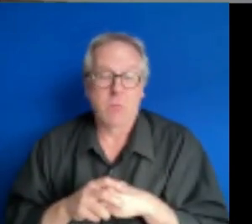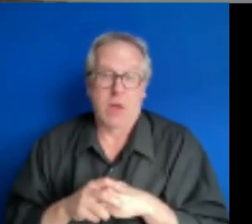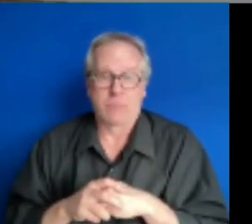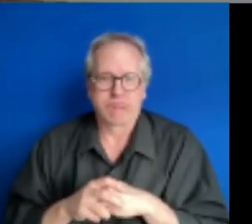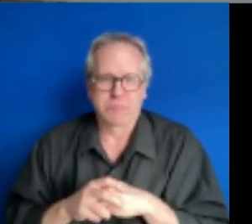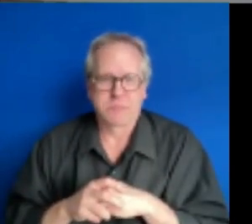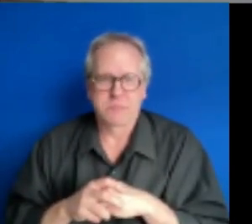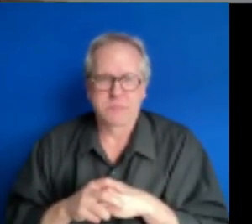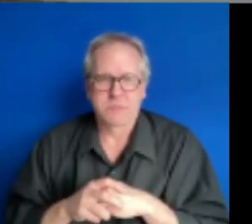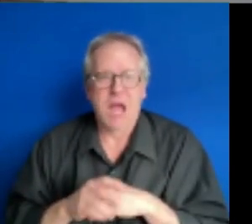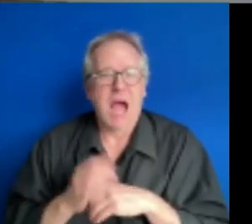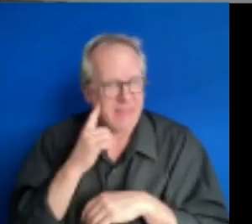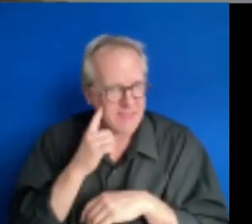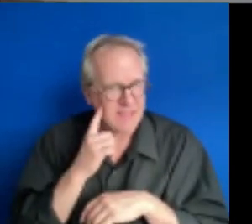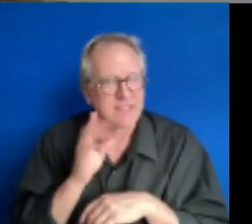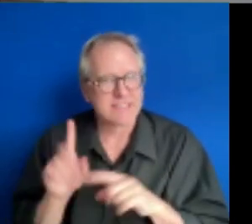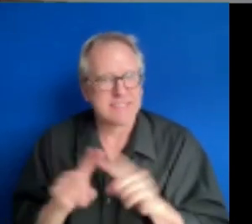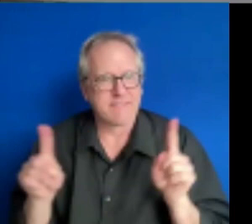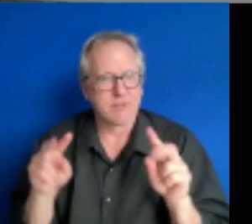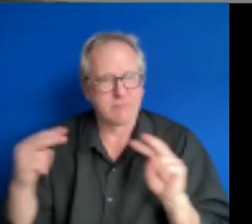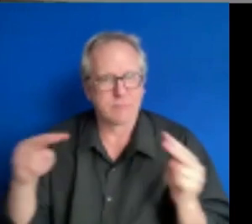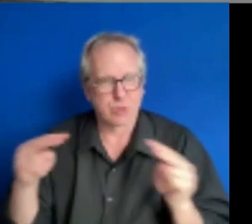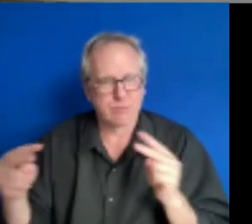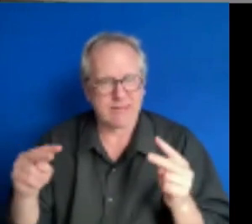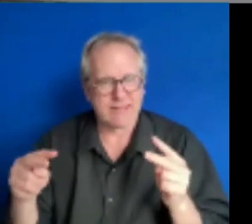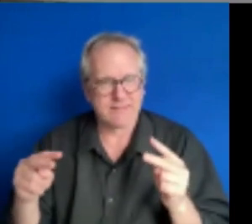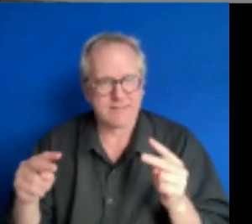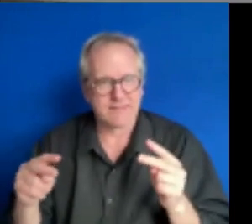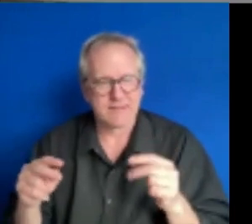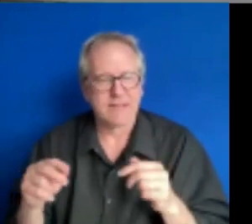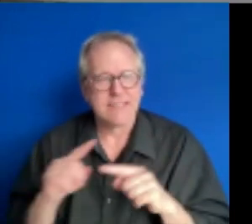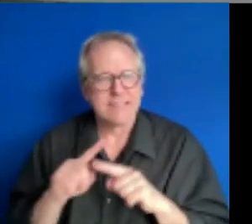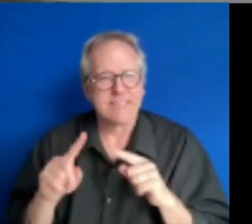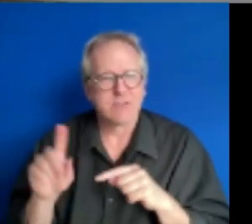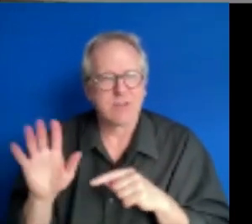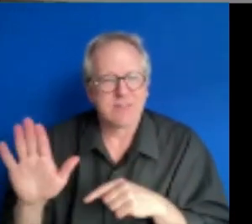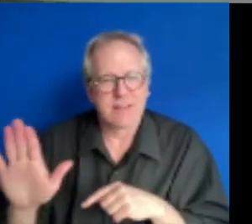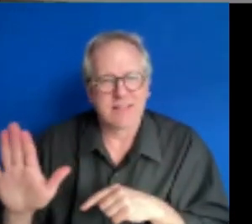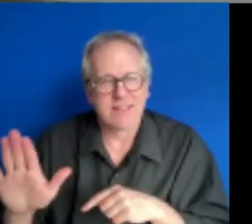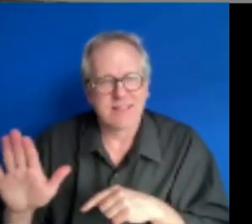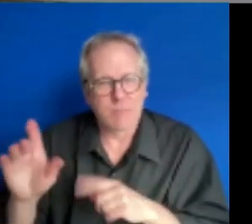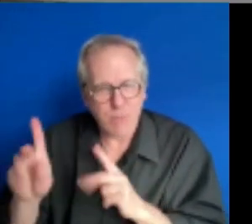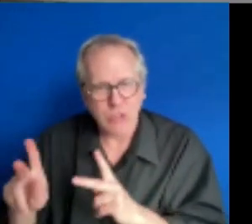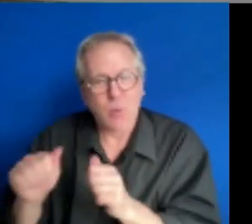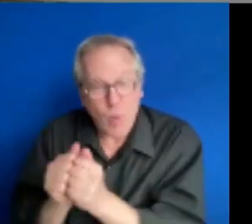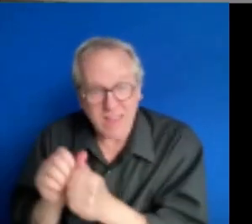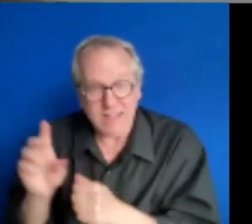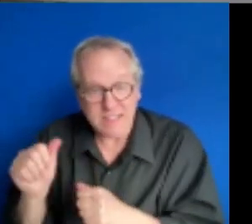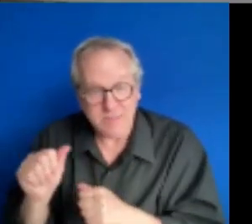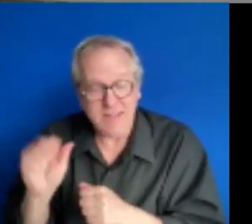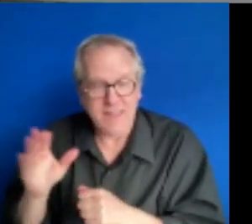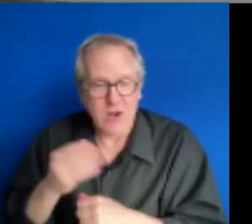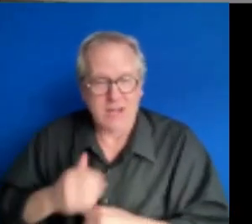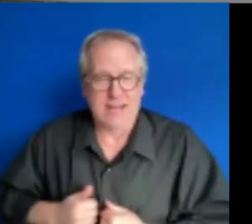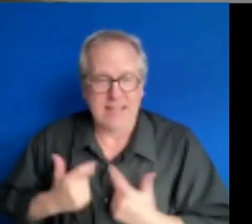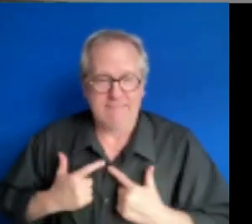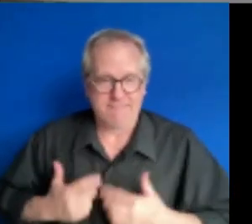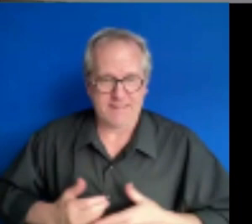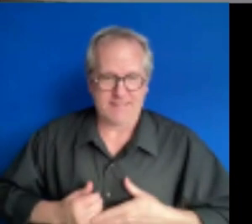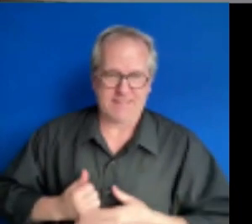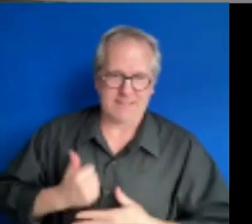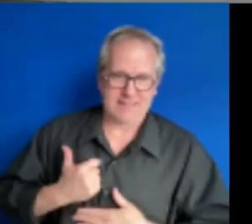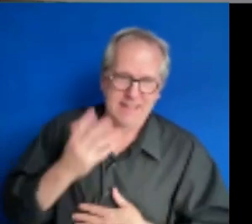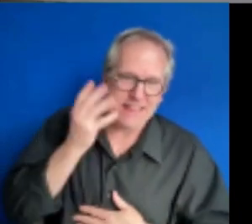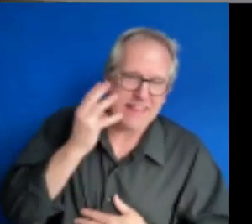I do believe there is a difference. There is a different lived experience. And I do think it is vitally